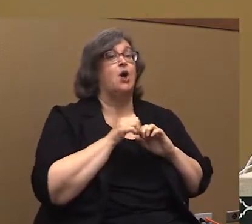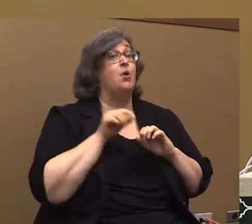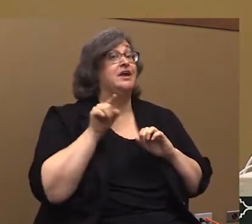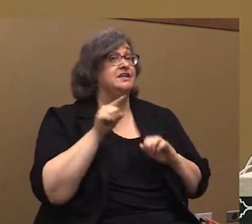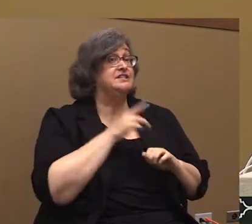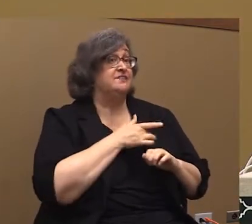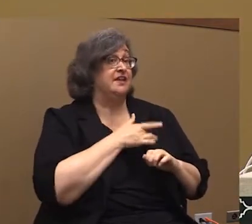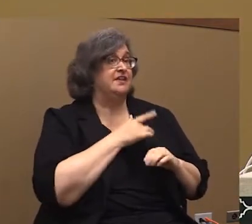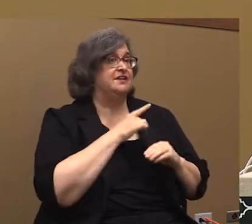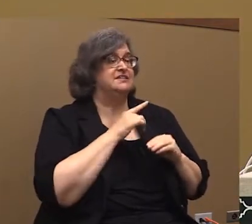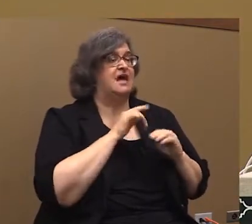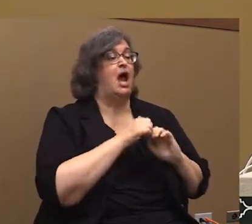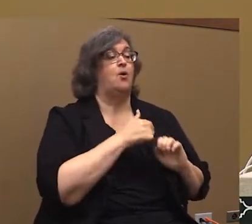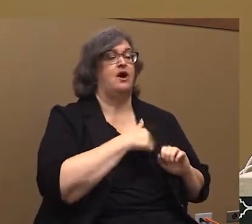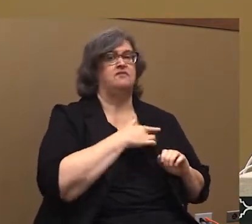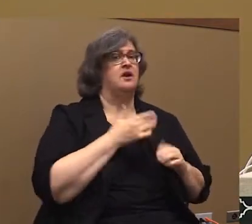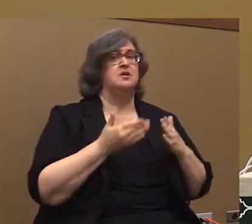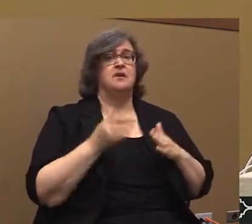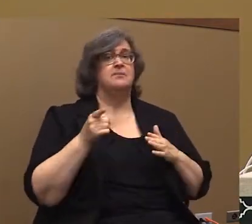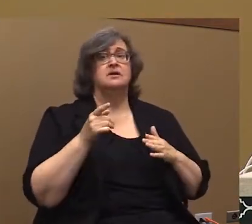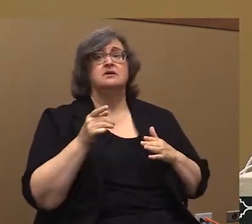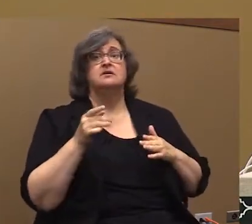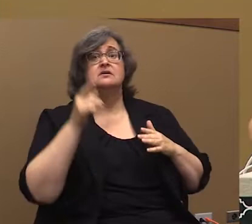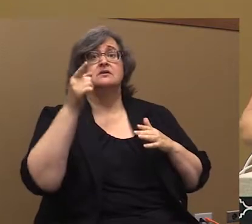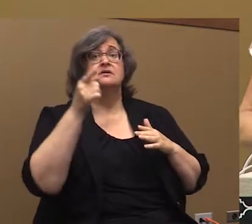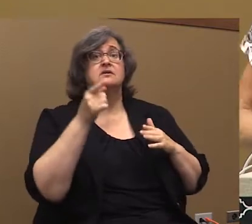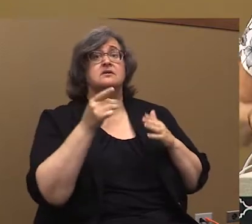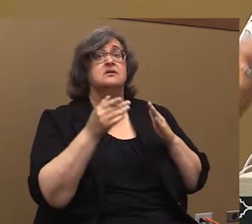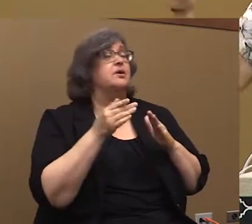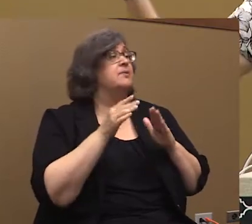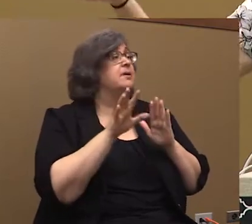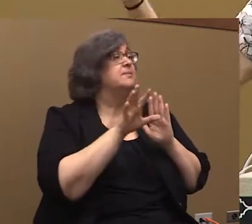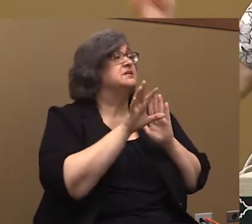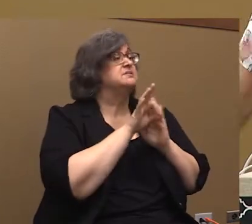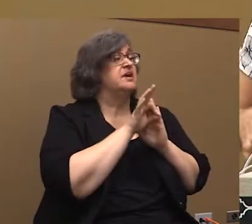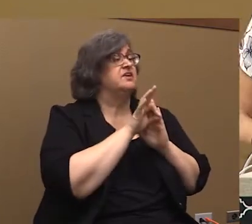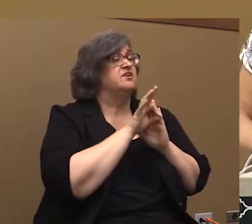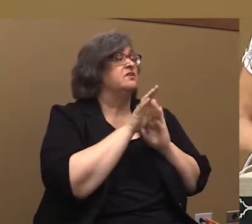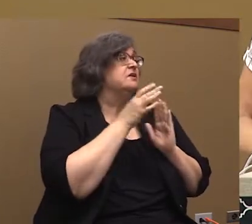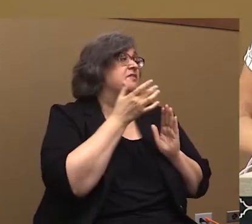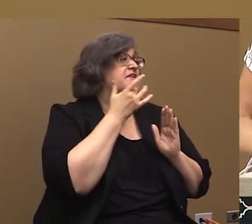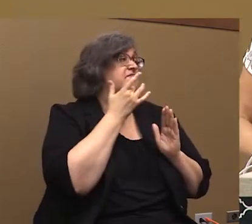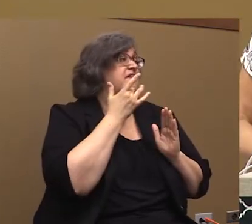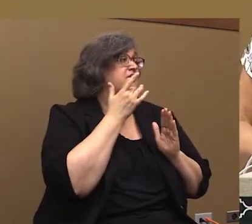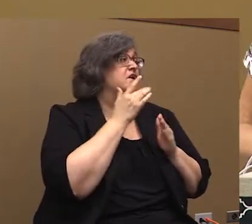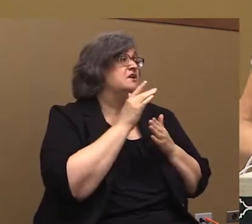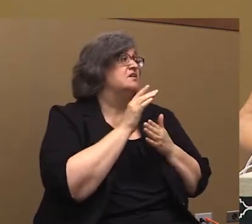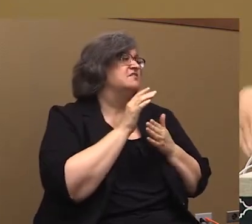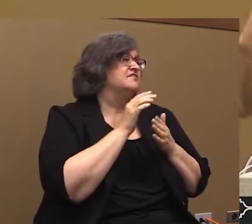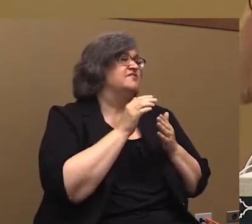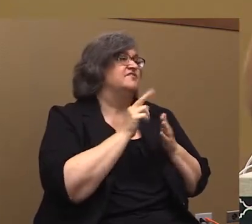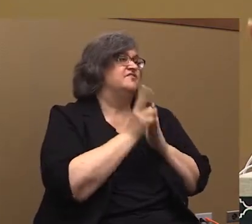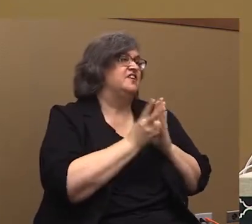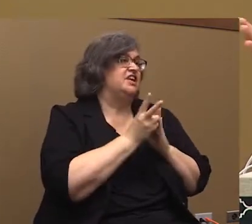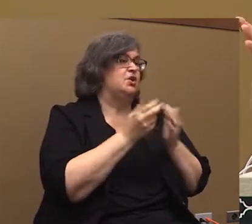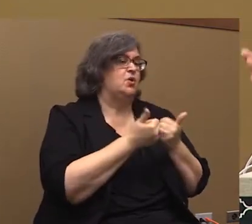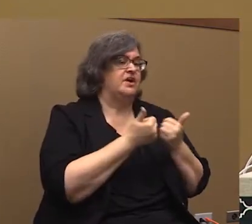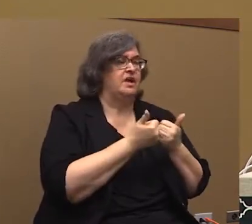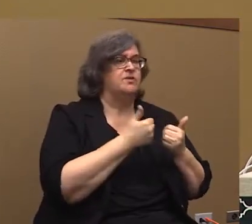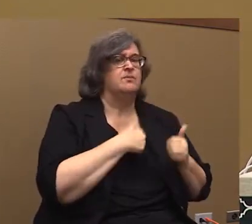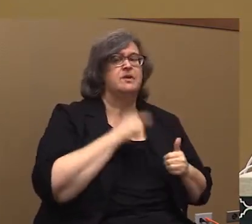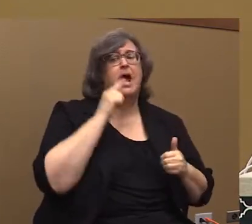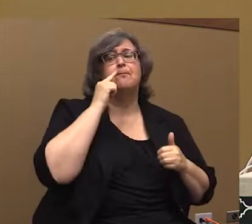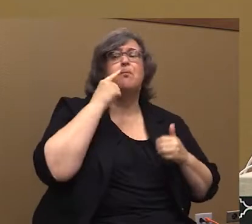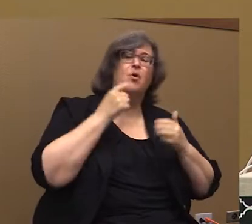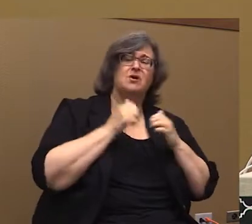really about how I'm feeling about the situation, not how he's feeling. He may not feel